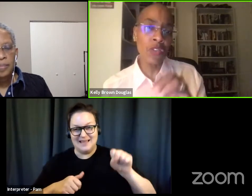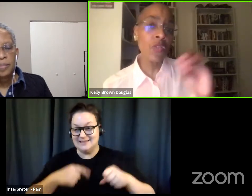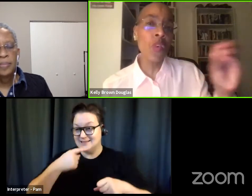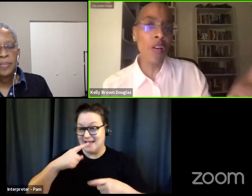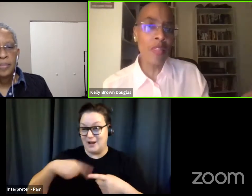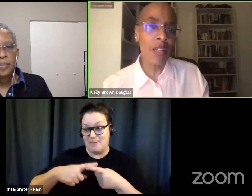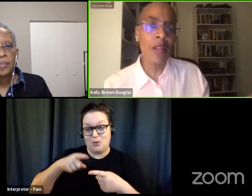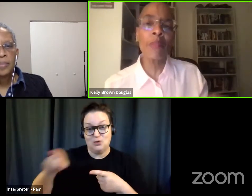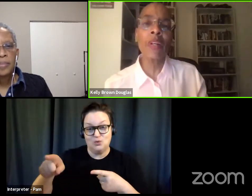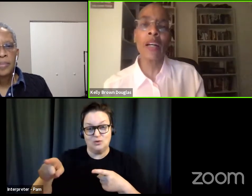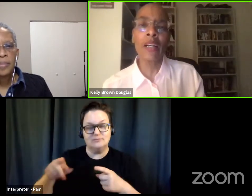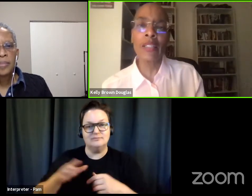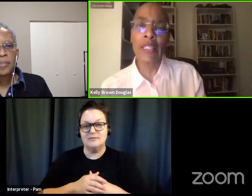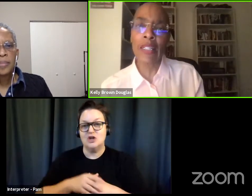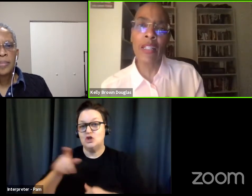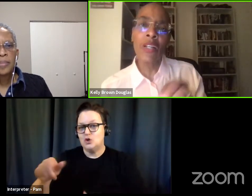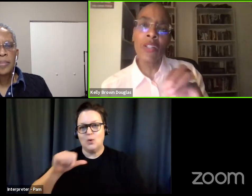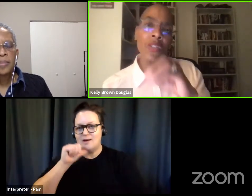that you aren't them,